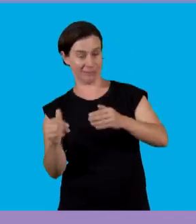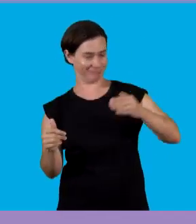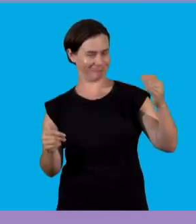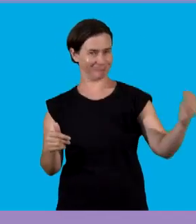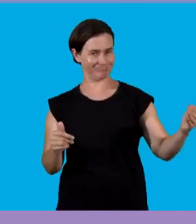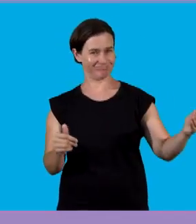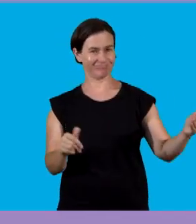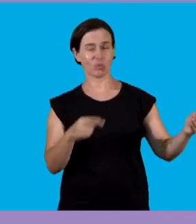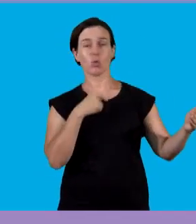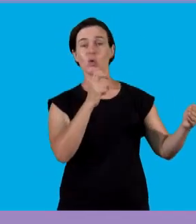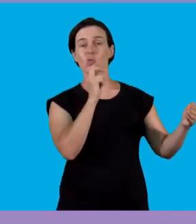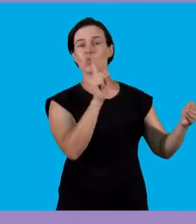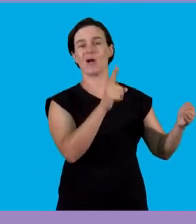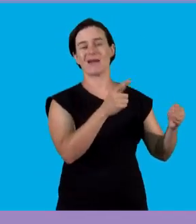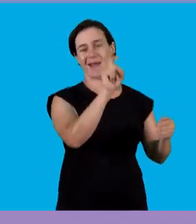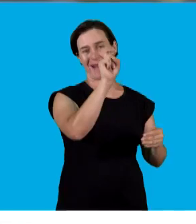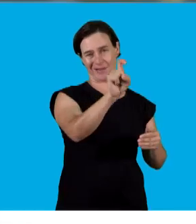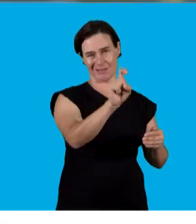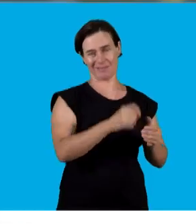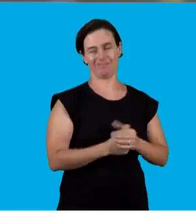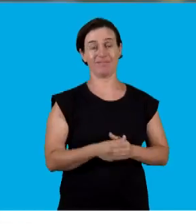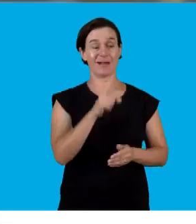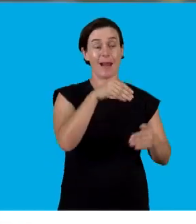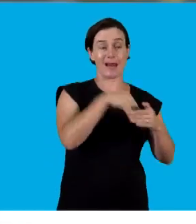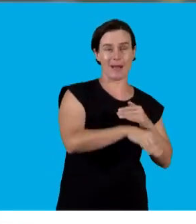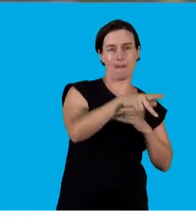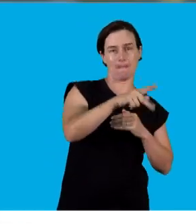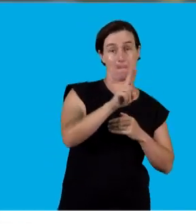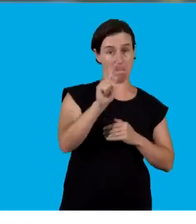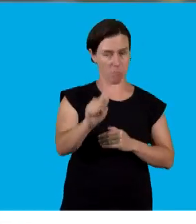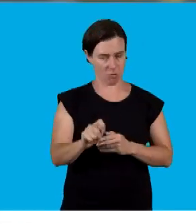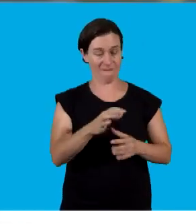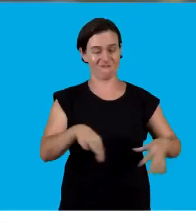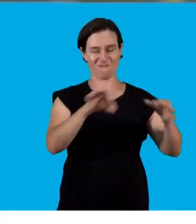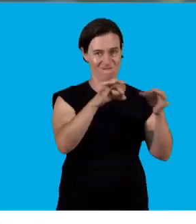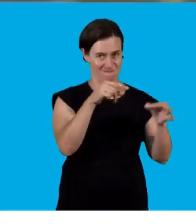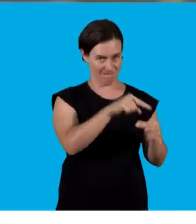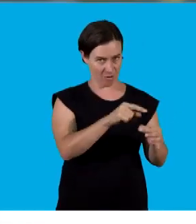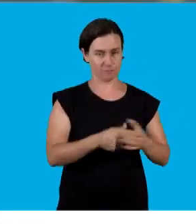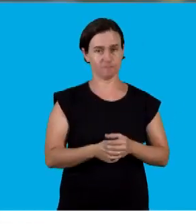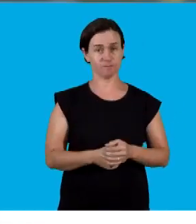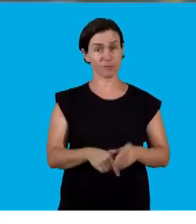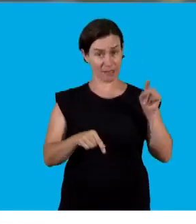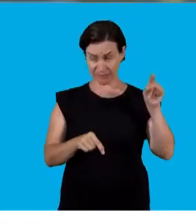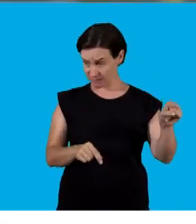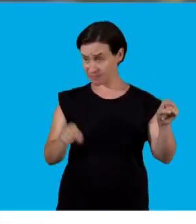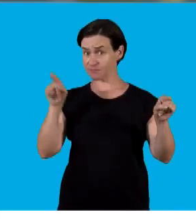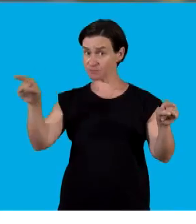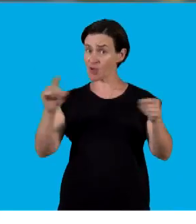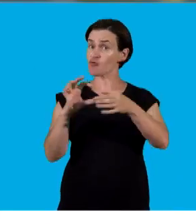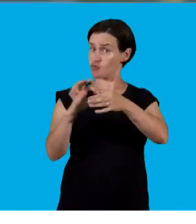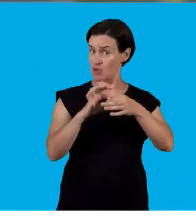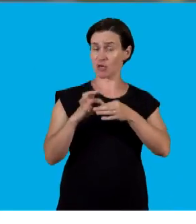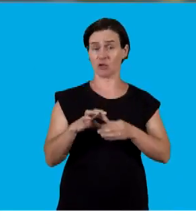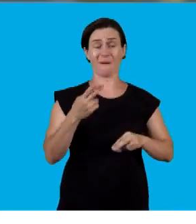input values that were used to find these output values. Remember, there is a relationship when it